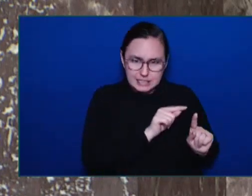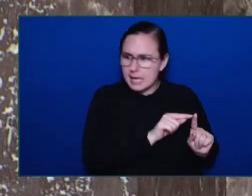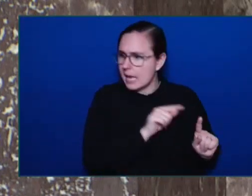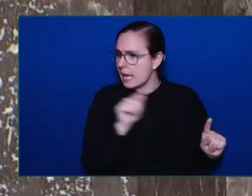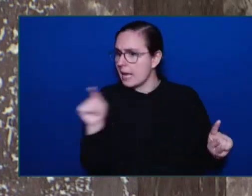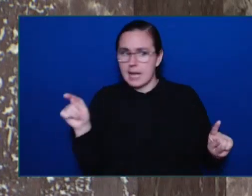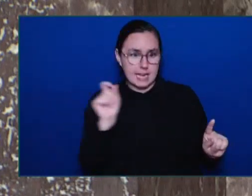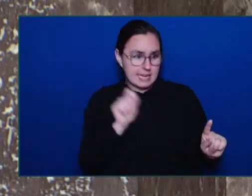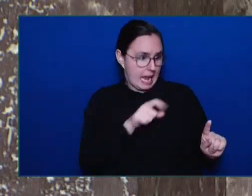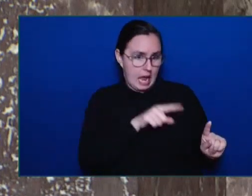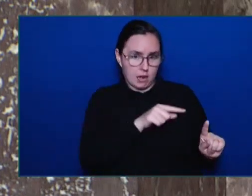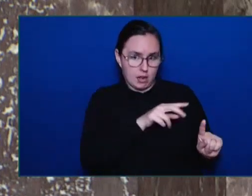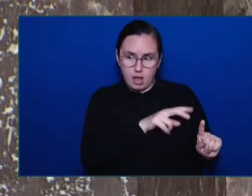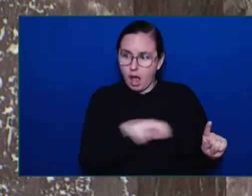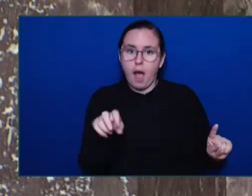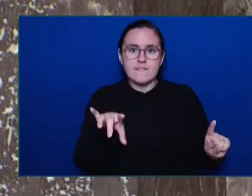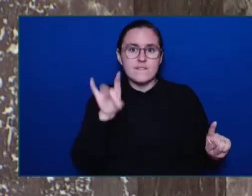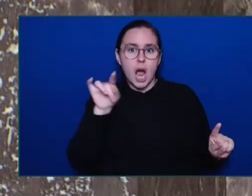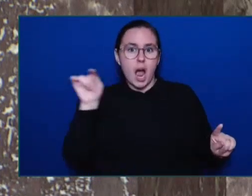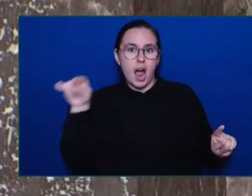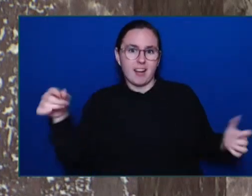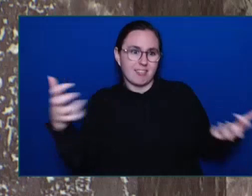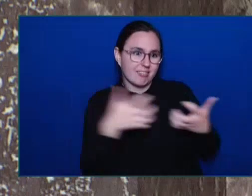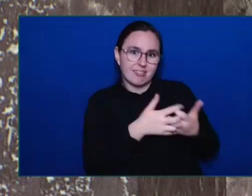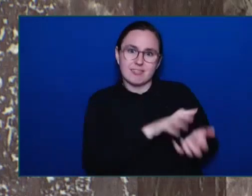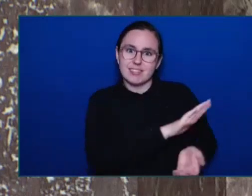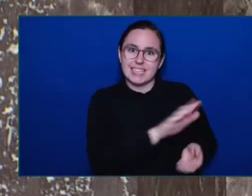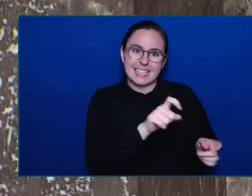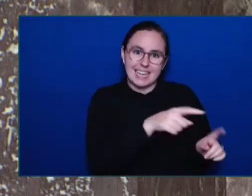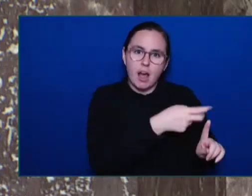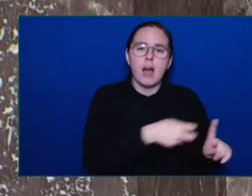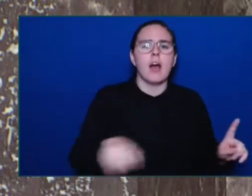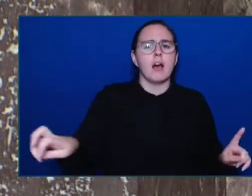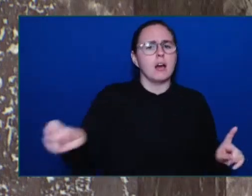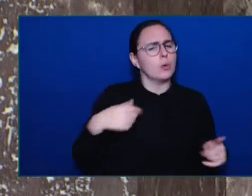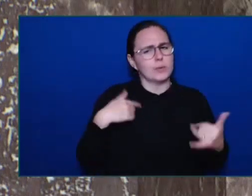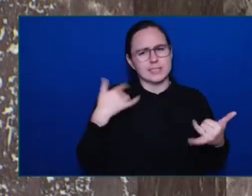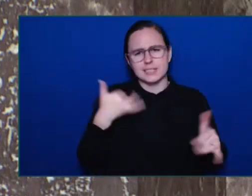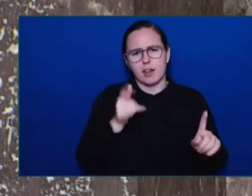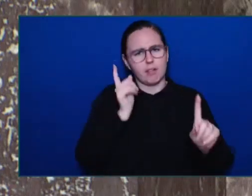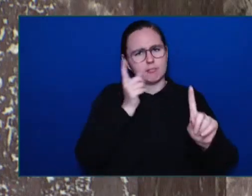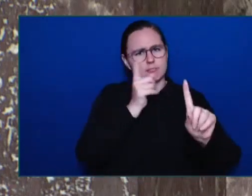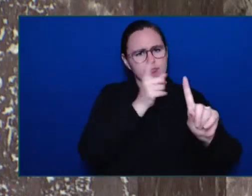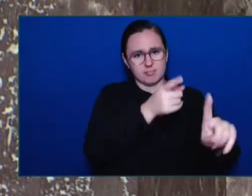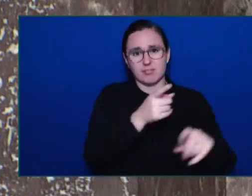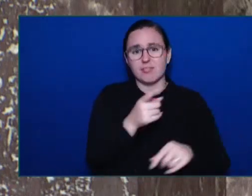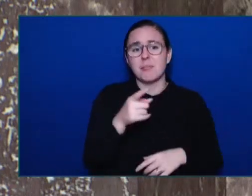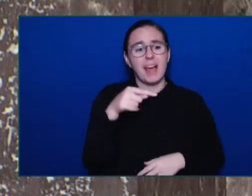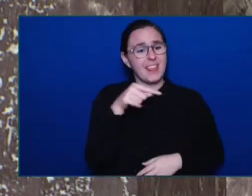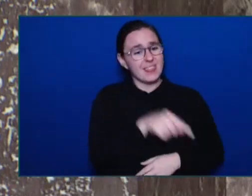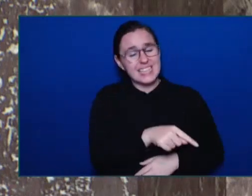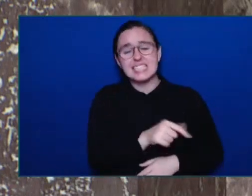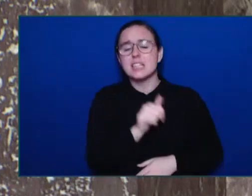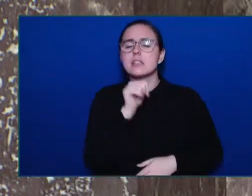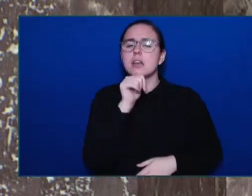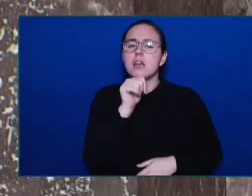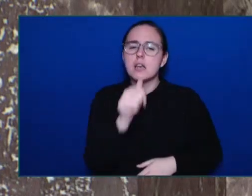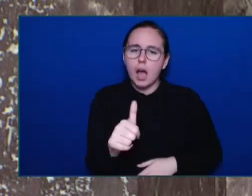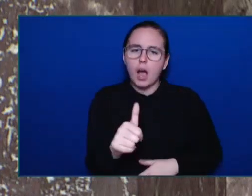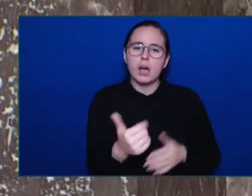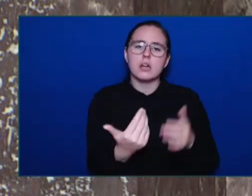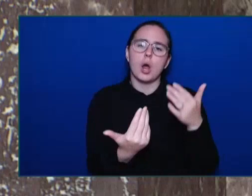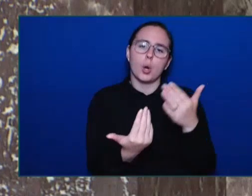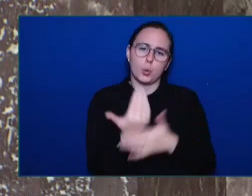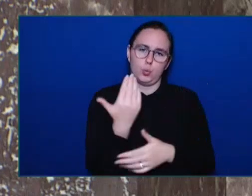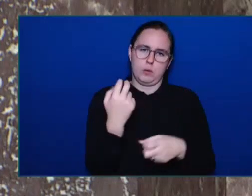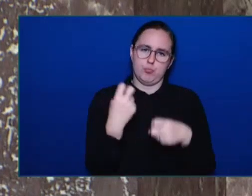just arrived and that we haven't taken enough back, Honourable Speaker, they were in government for 16 years, Honourable Speaker. No. Oh, he says there was nobody that